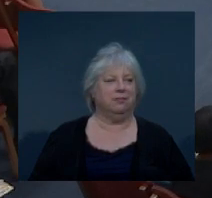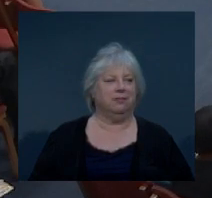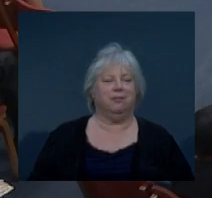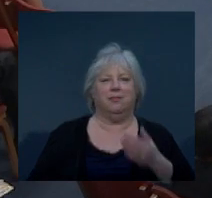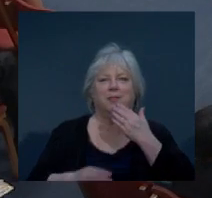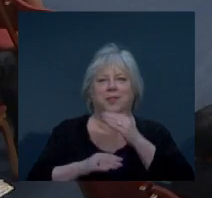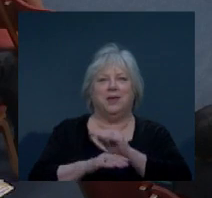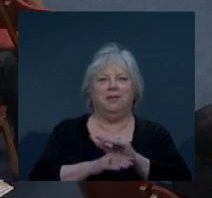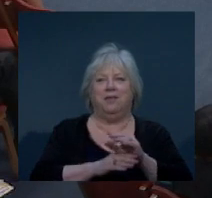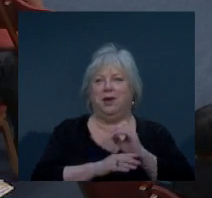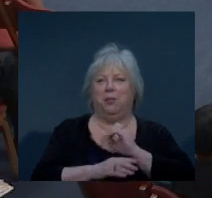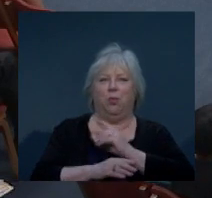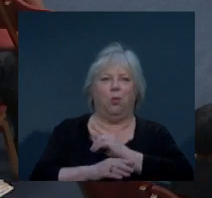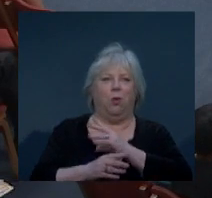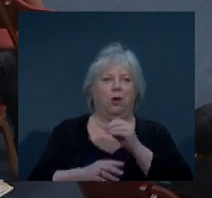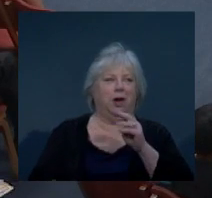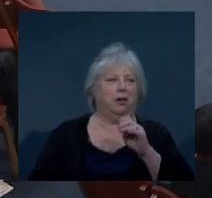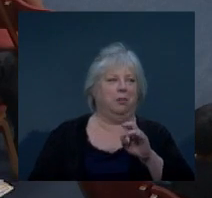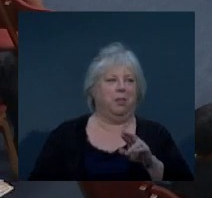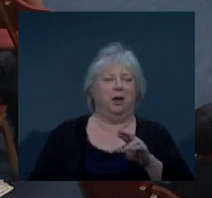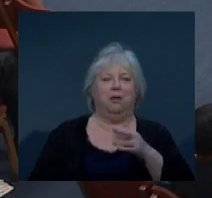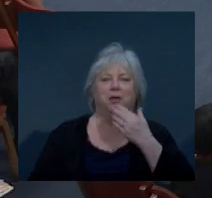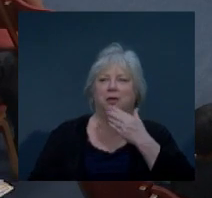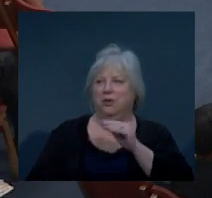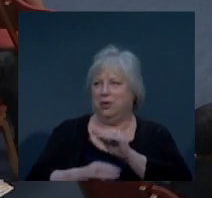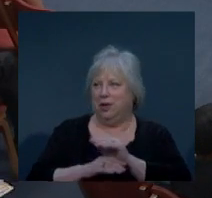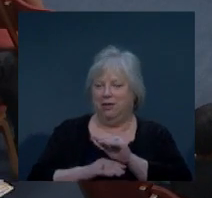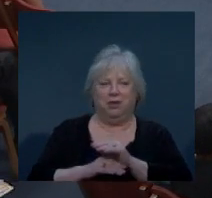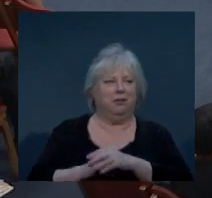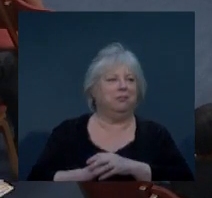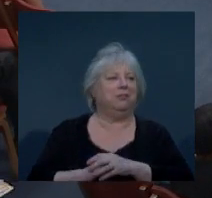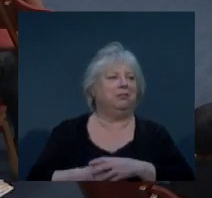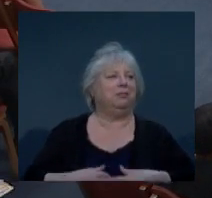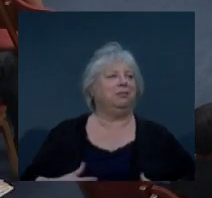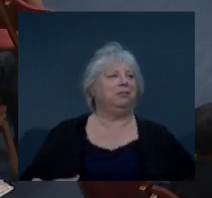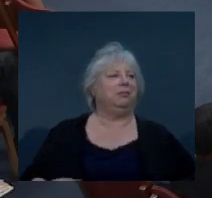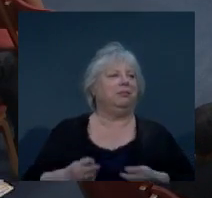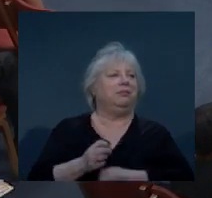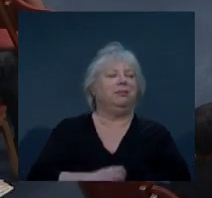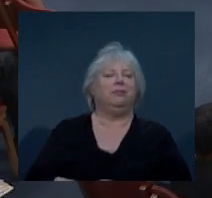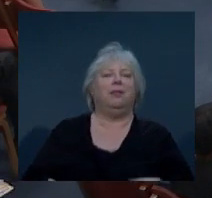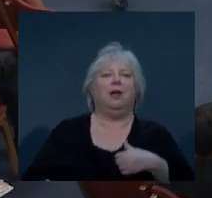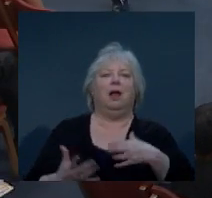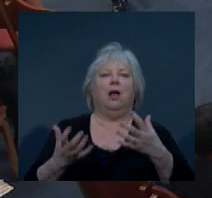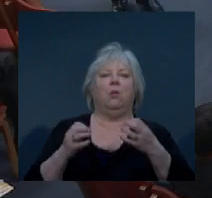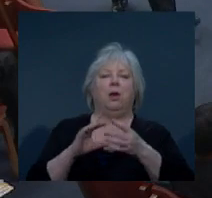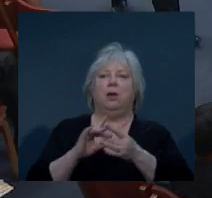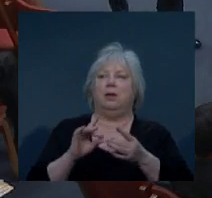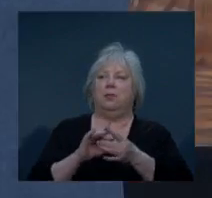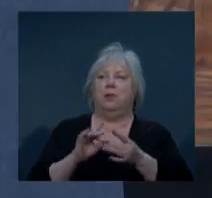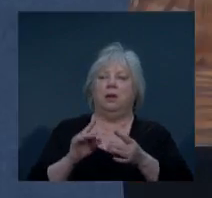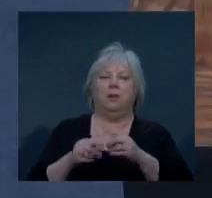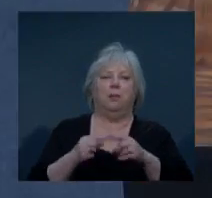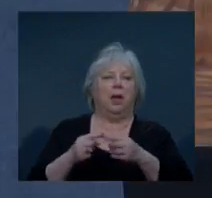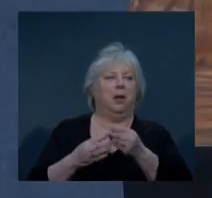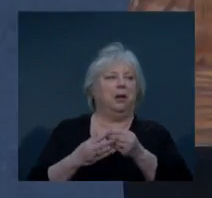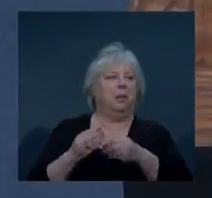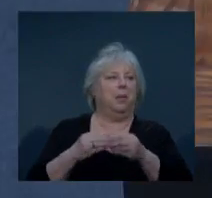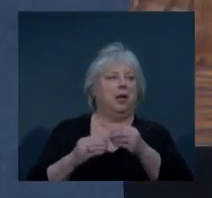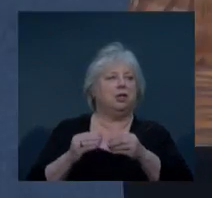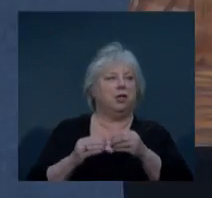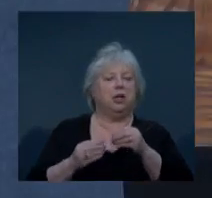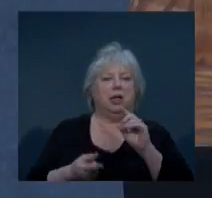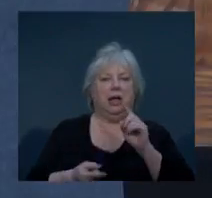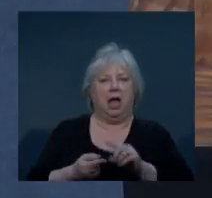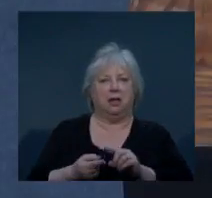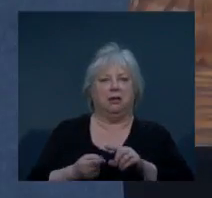Good evening, Board and Mayor. Good evening. I wanted to speak about budget cuts